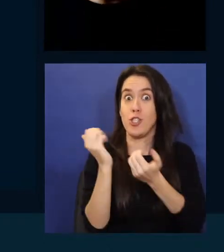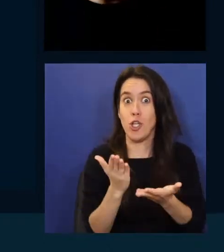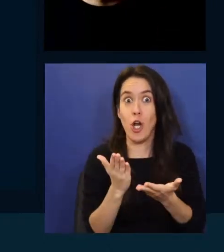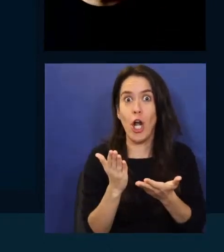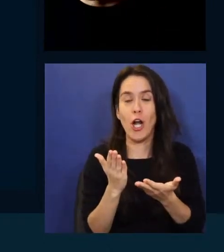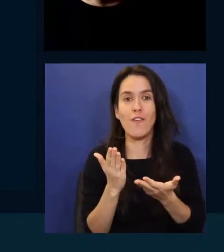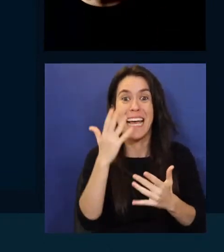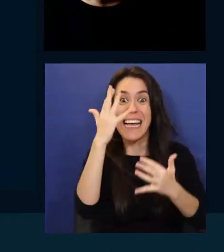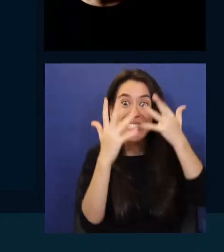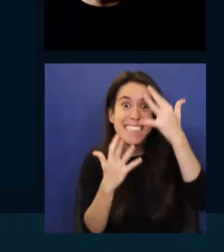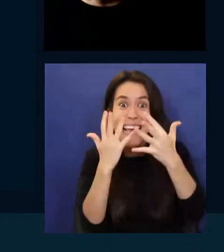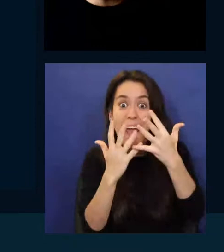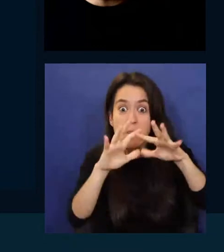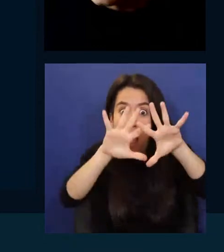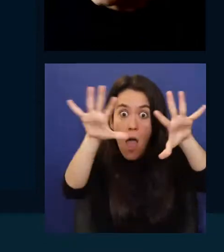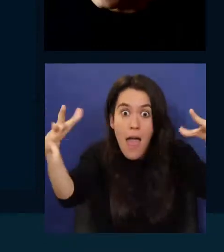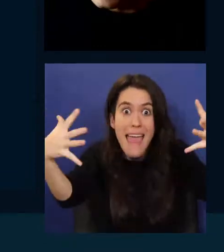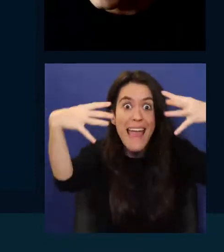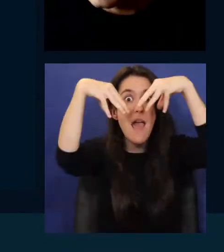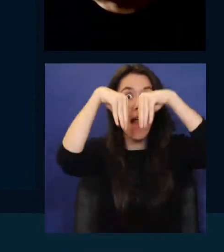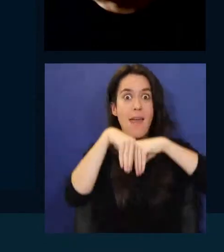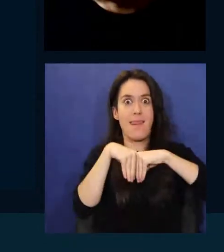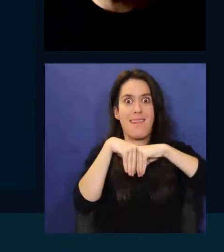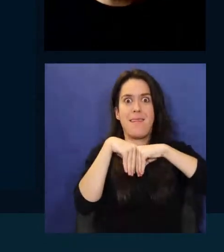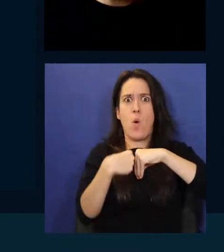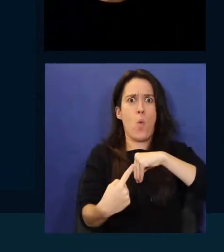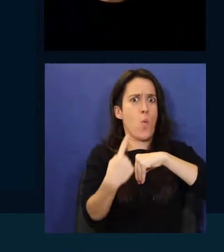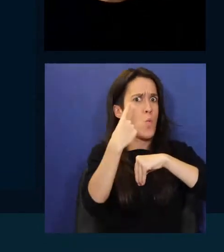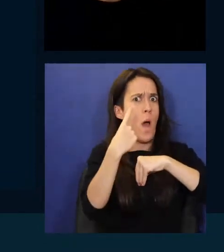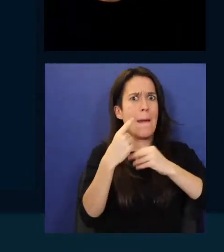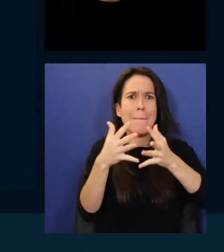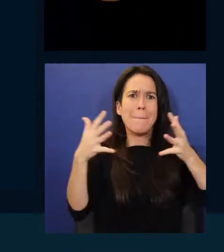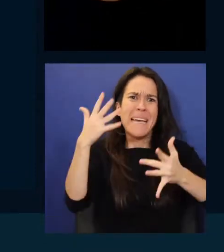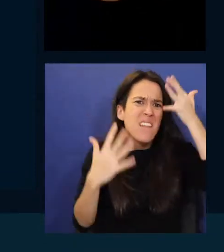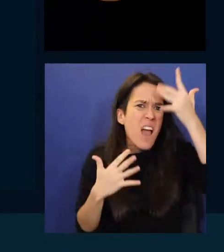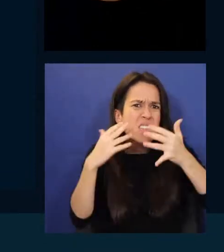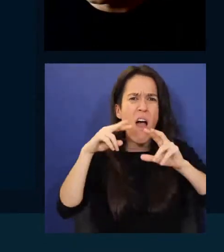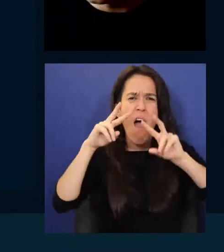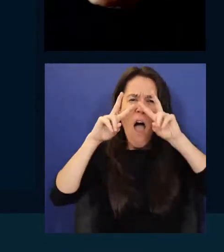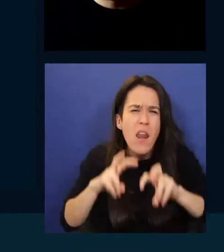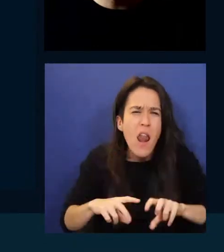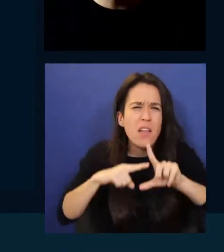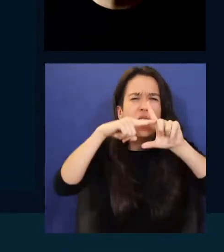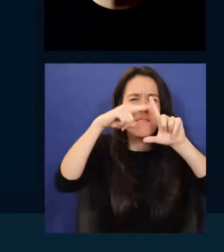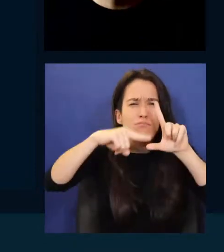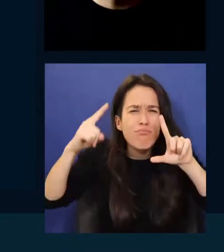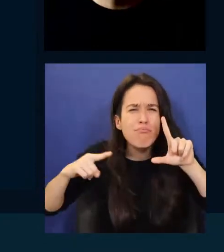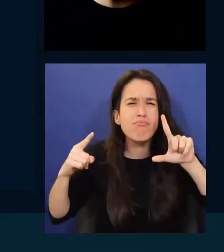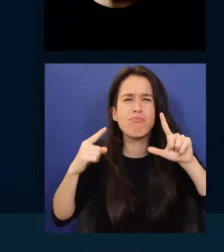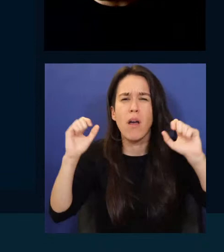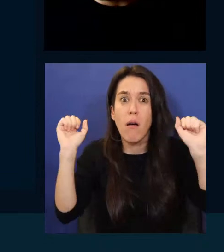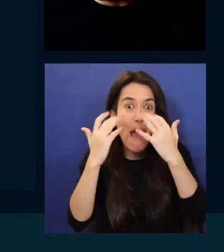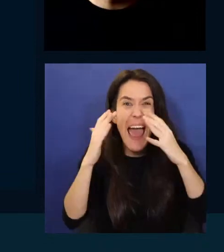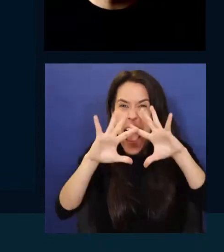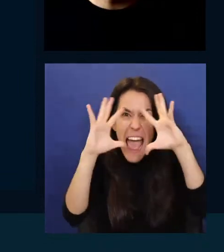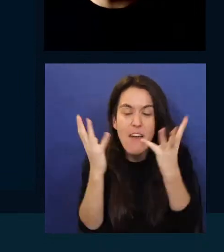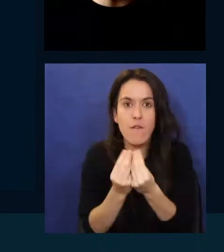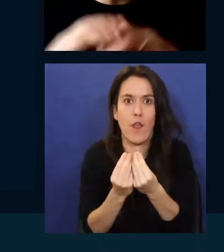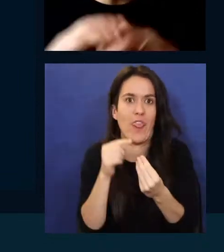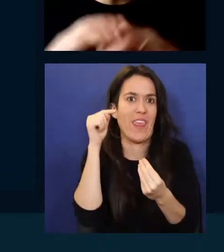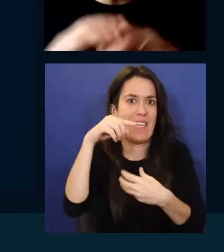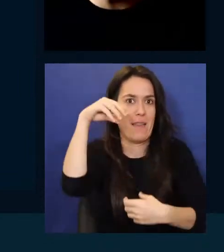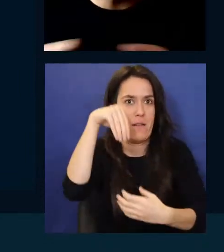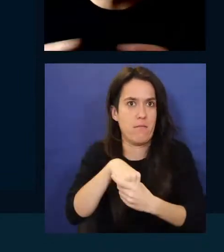integration capabilities, data warehousing capabilities, big data analytics into a single service as measured by, let's say, setting